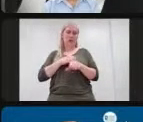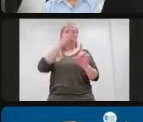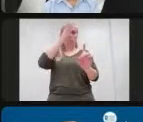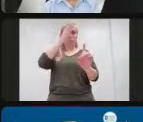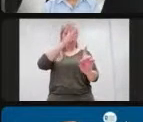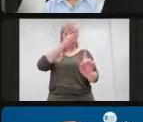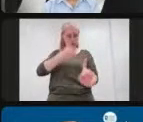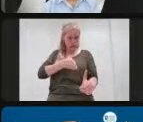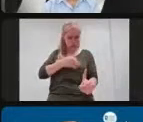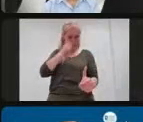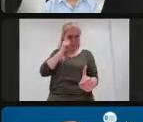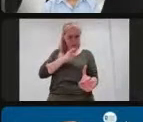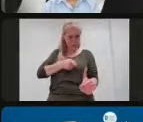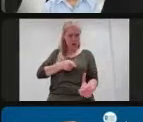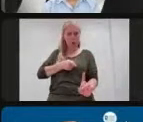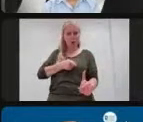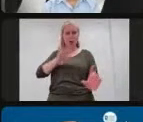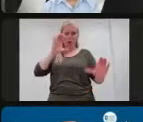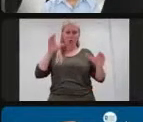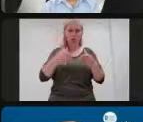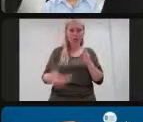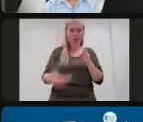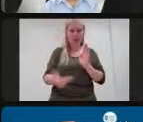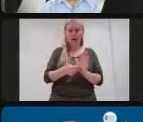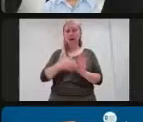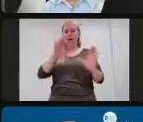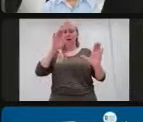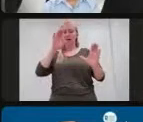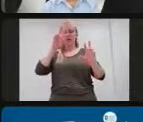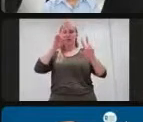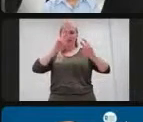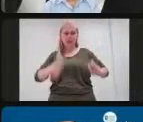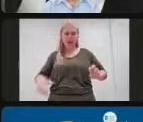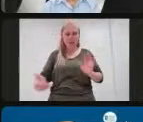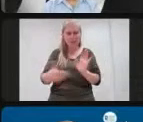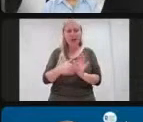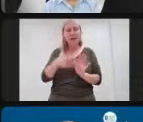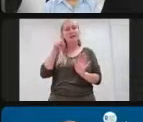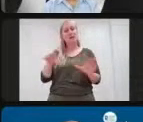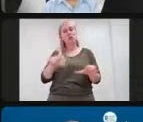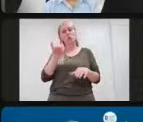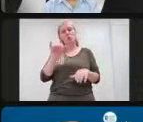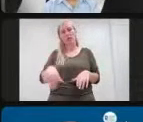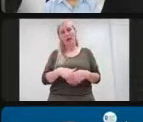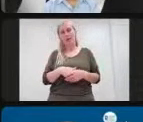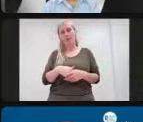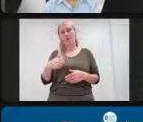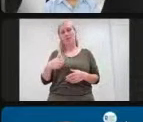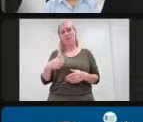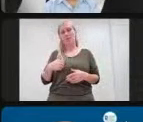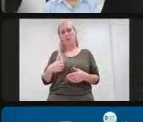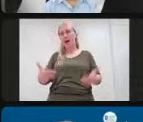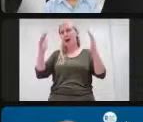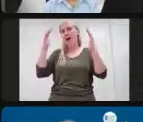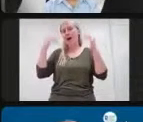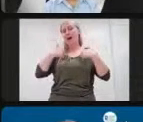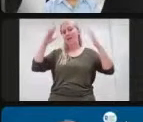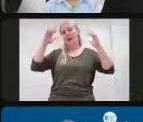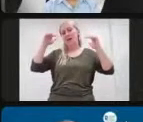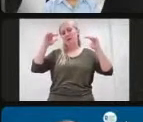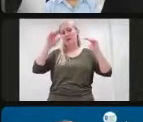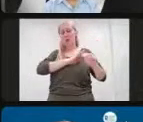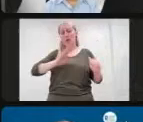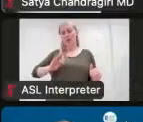to regroup and reassess, then we need to do that. So I have expectations that our board